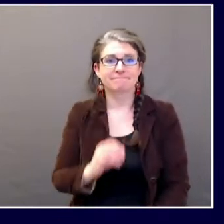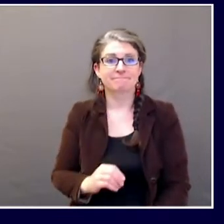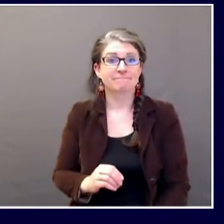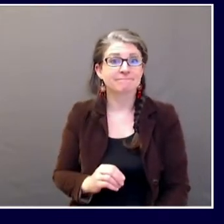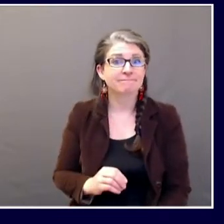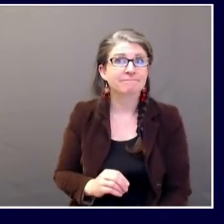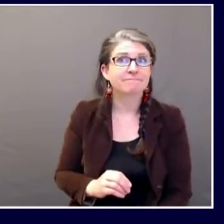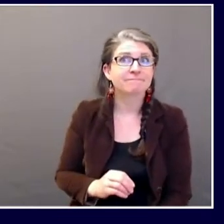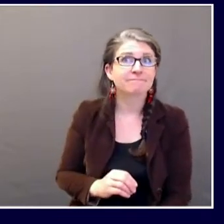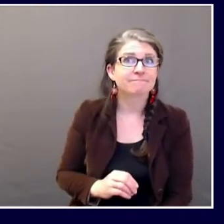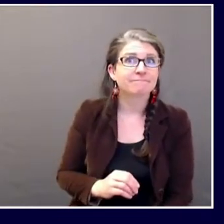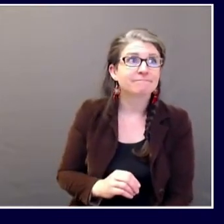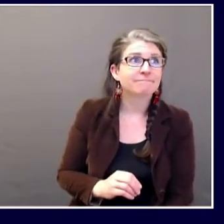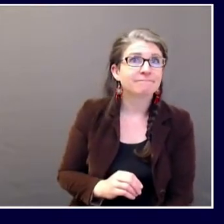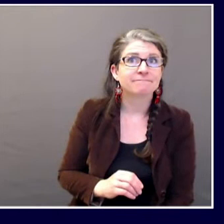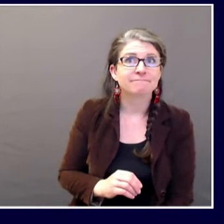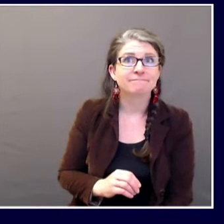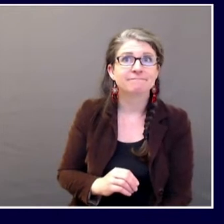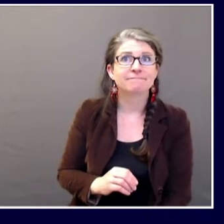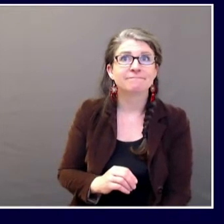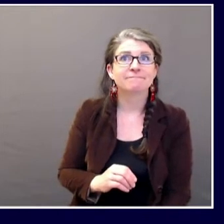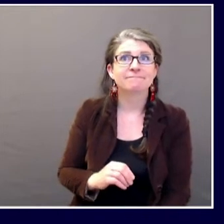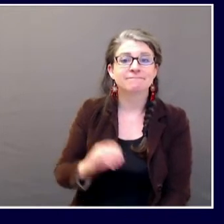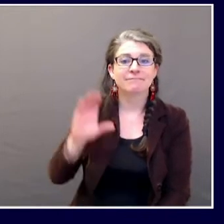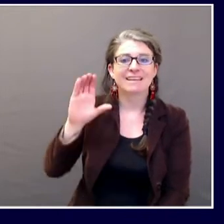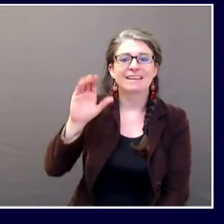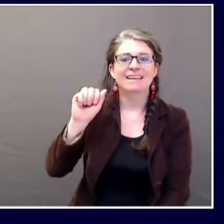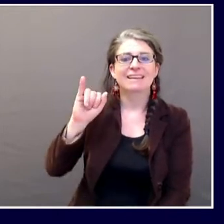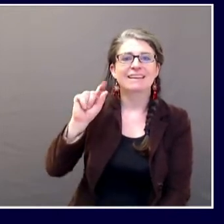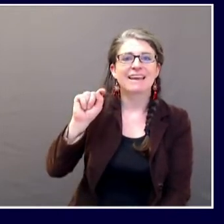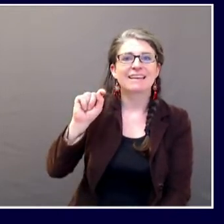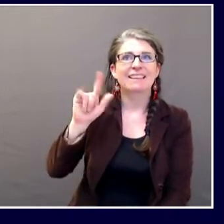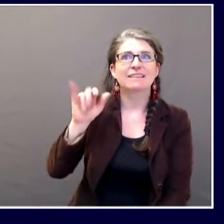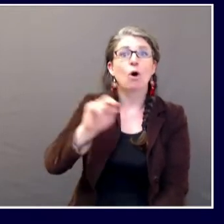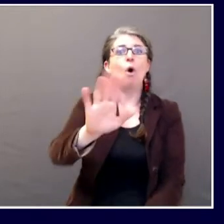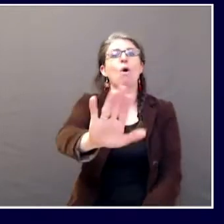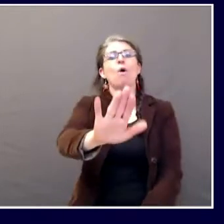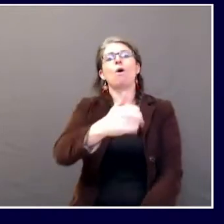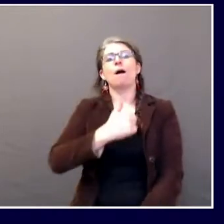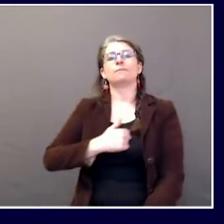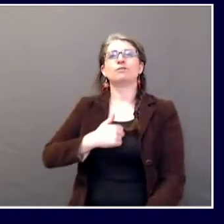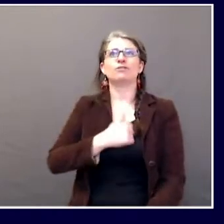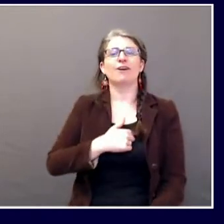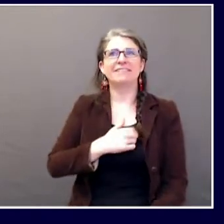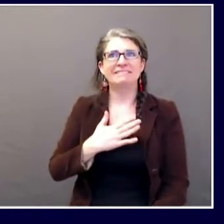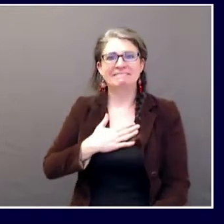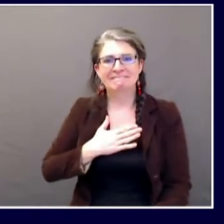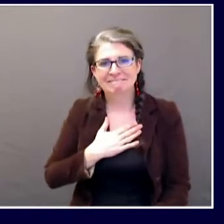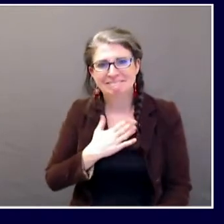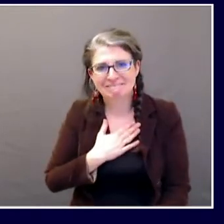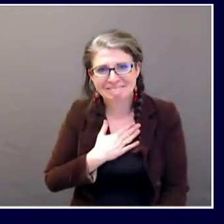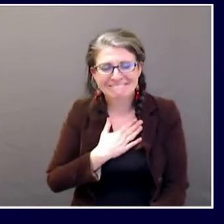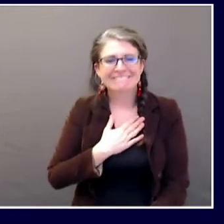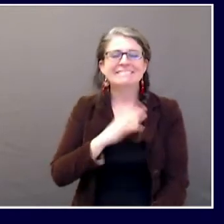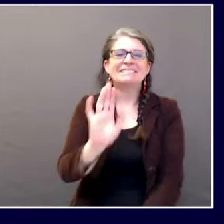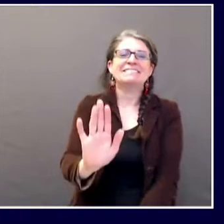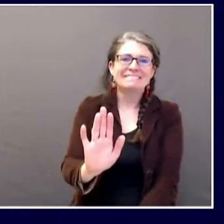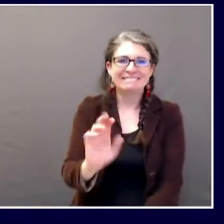Caitlin? Oh, sorry. I could not hear you, Dr. Shah. Thank you for taking my